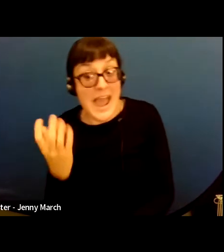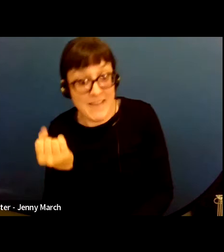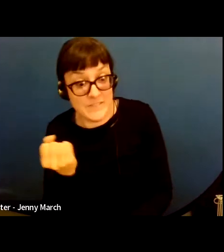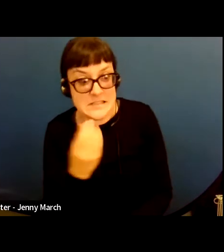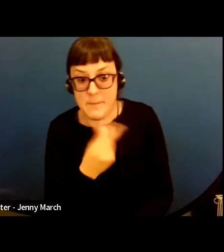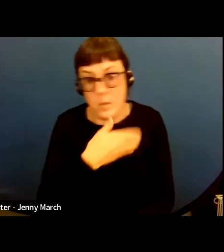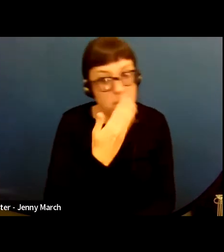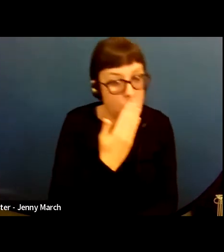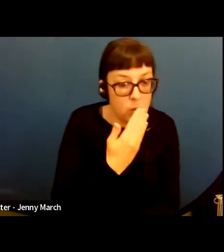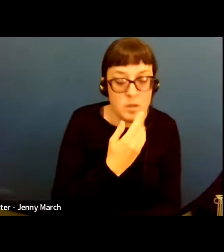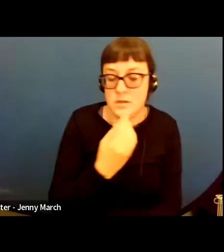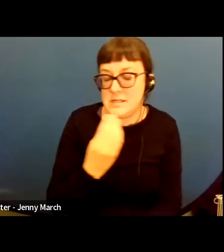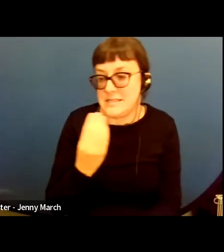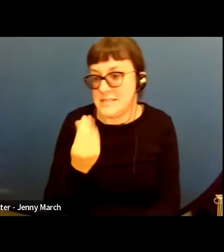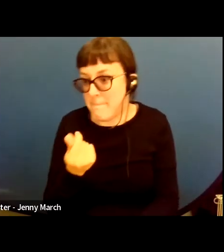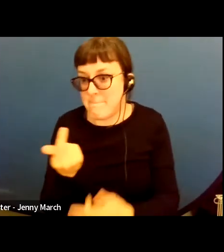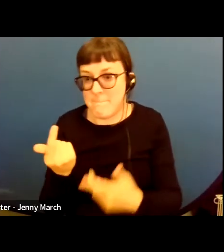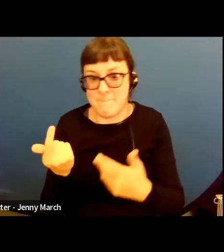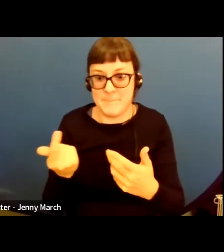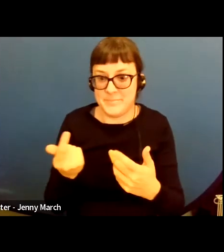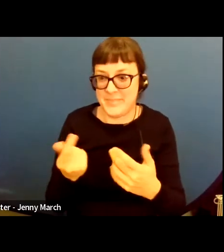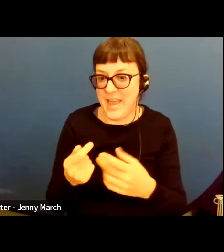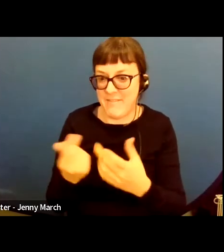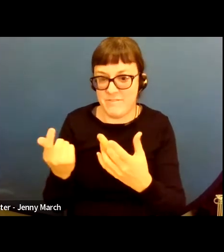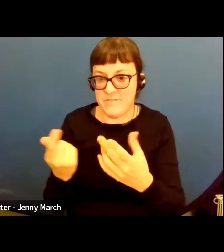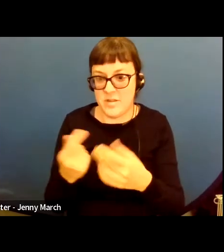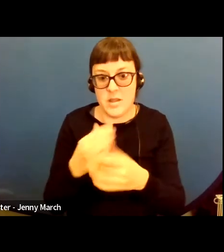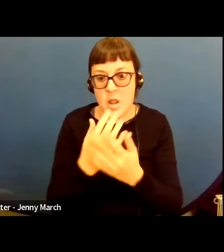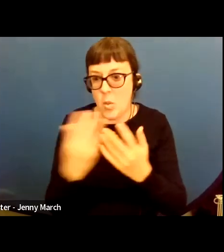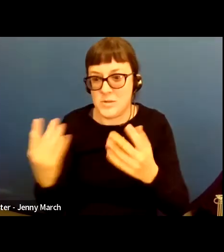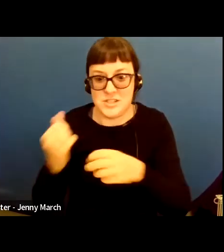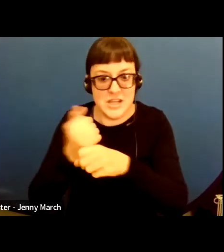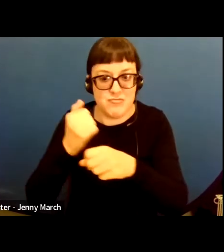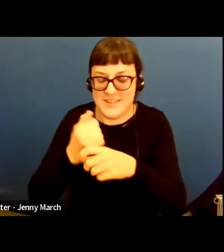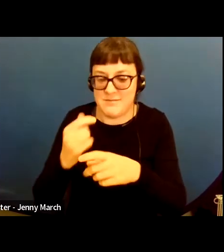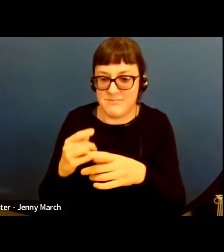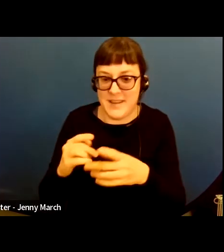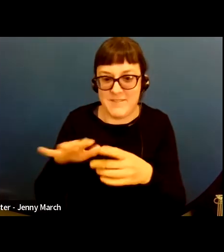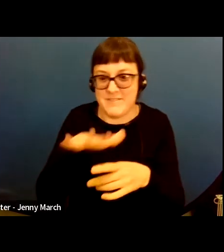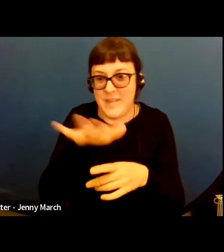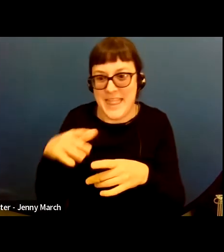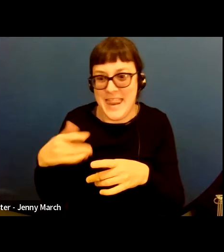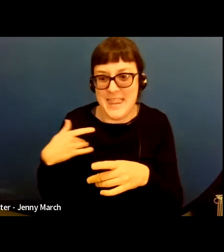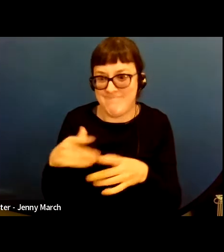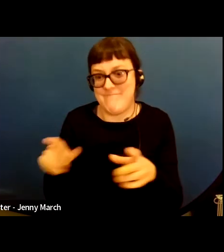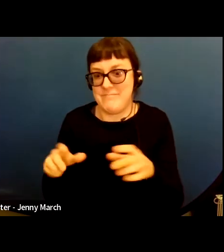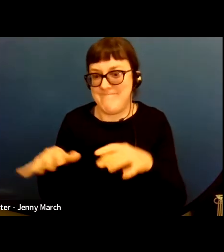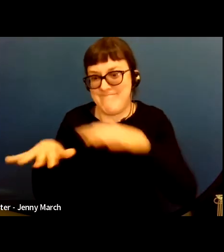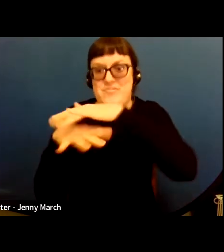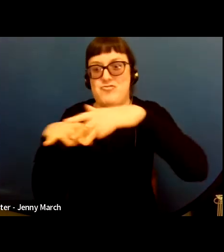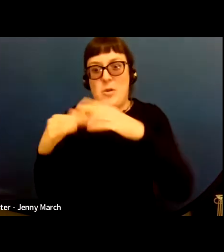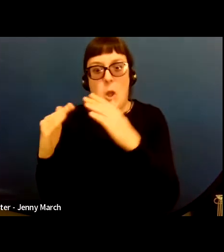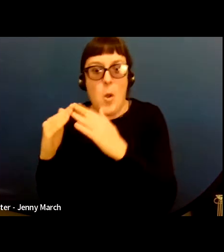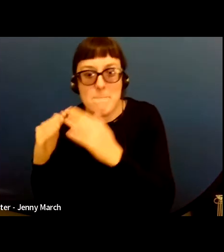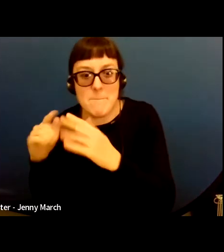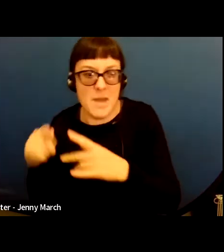have electricity. Some people have multiple generations living in a small confined flat, and other people have spare rooms that